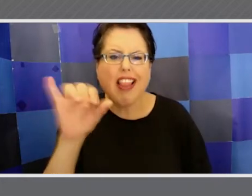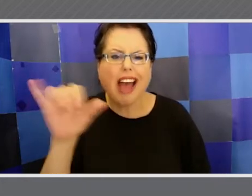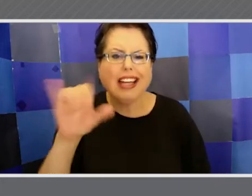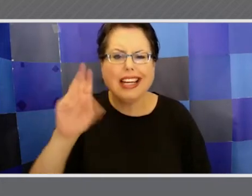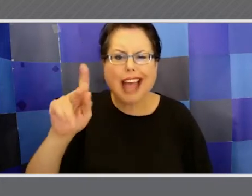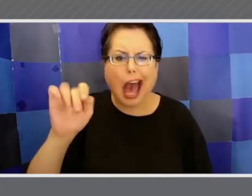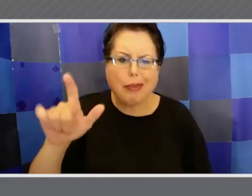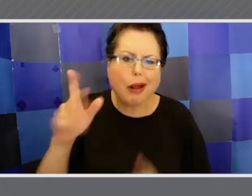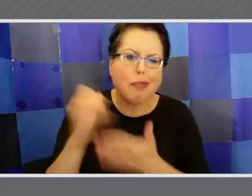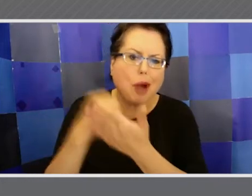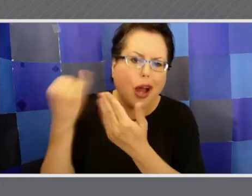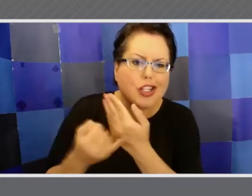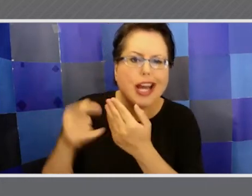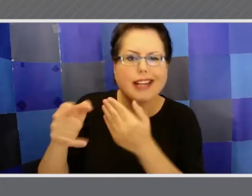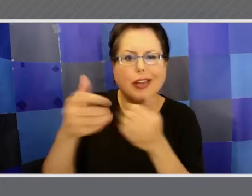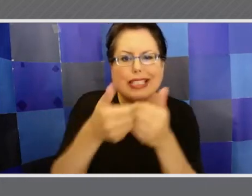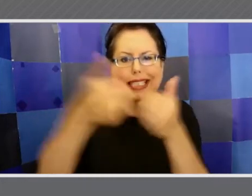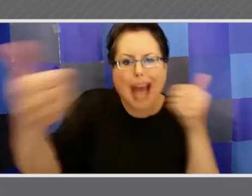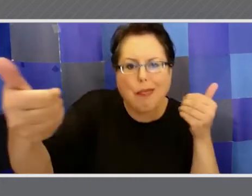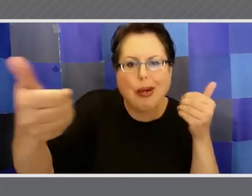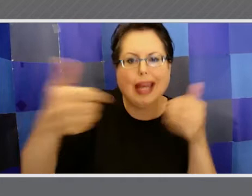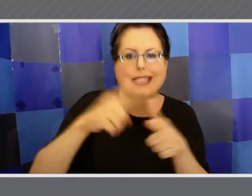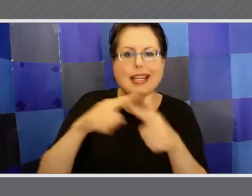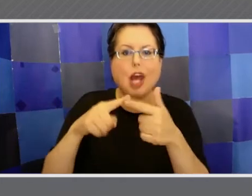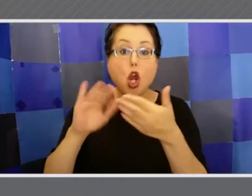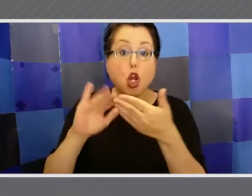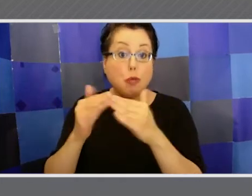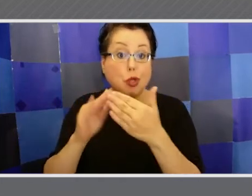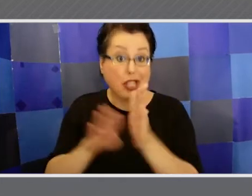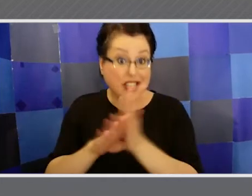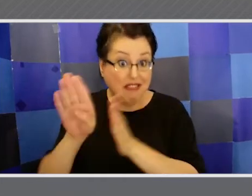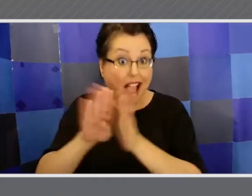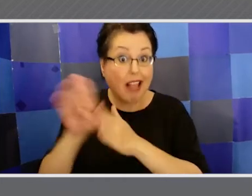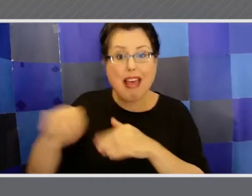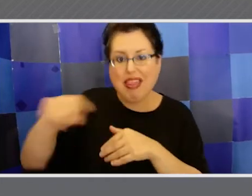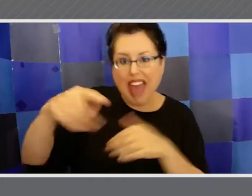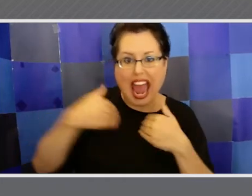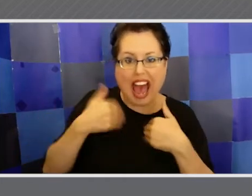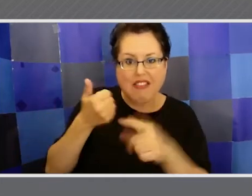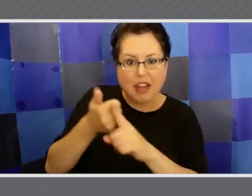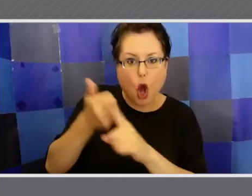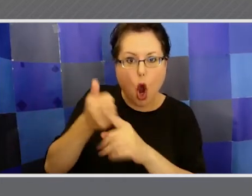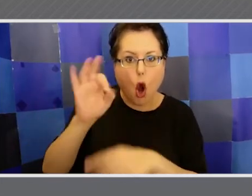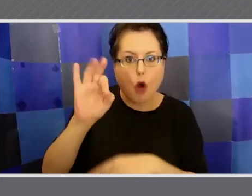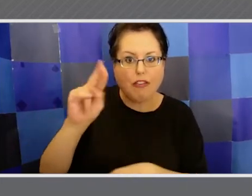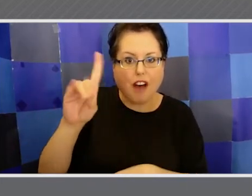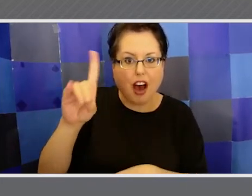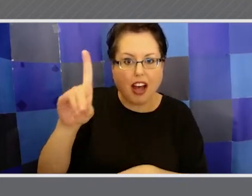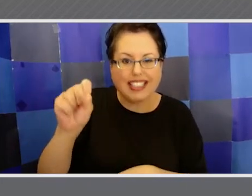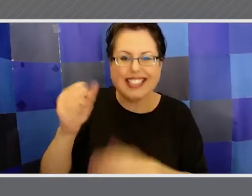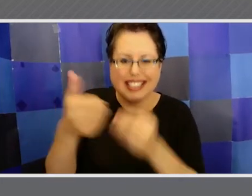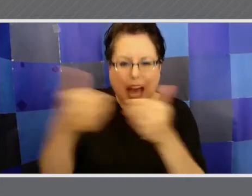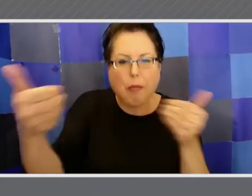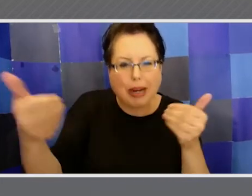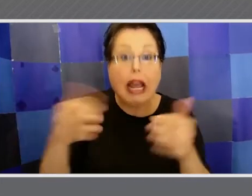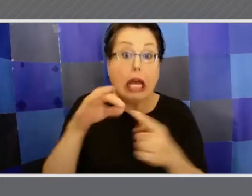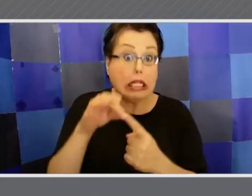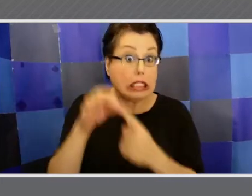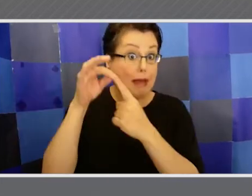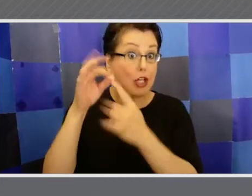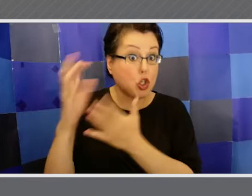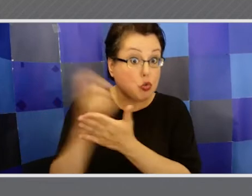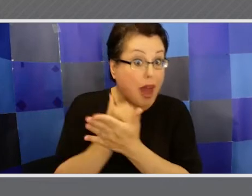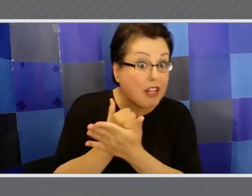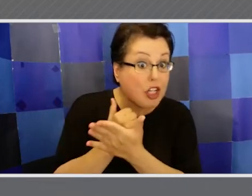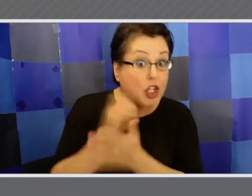funds and they are separate. Community development, they have their own funds. It is separate. There are special revenue funds.